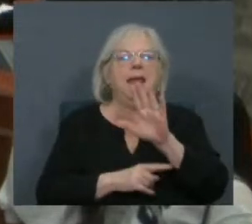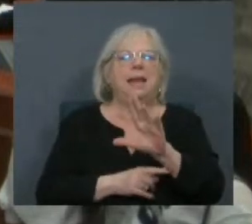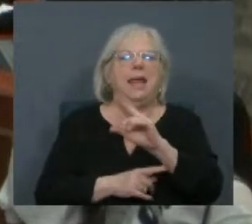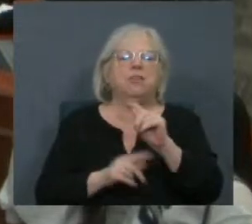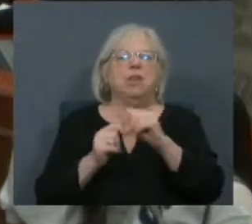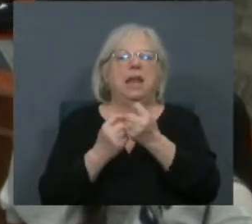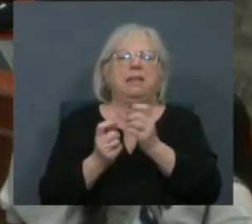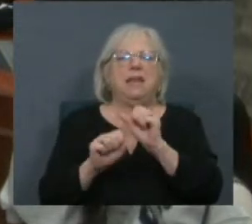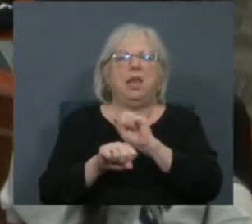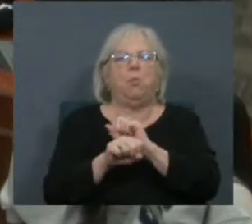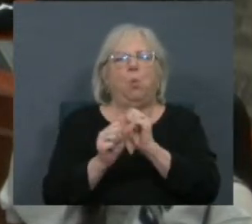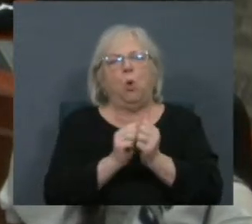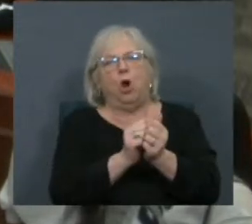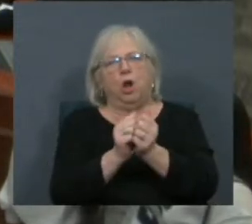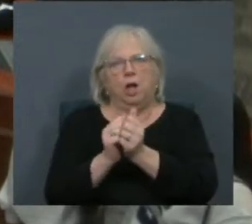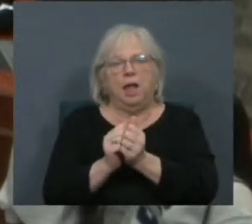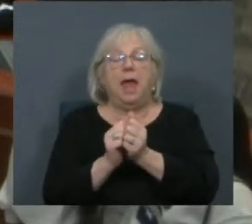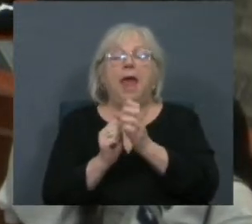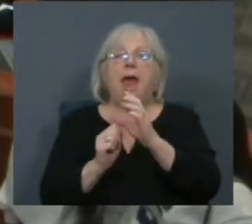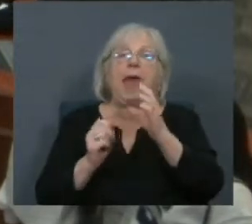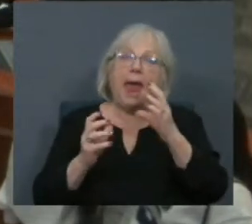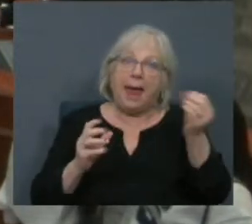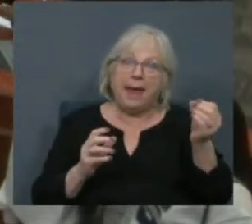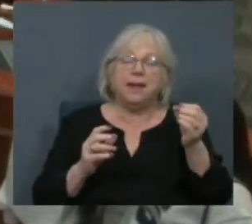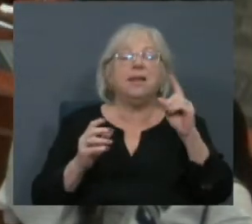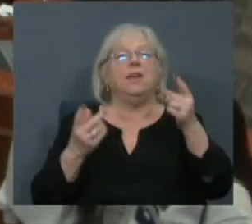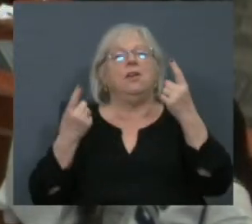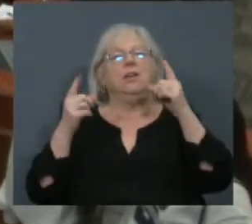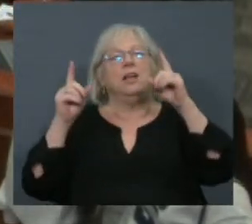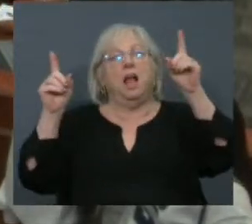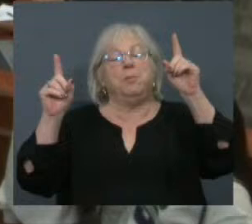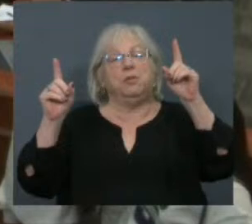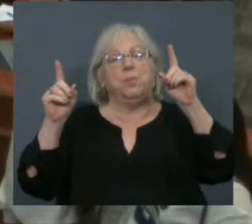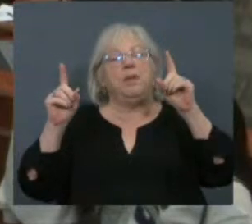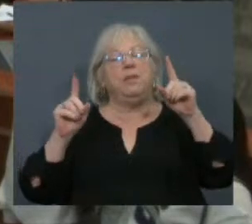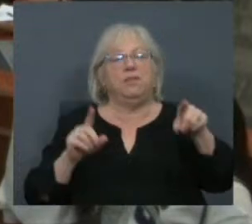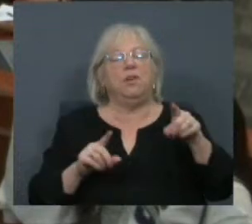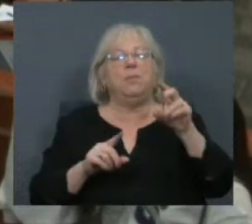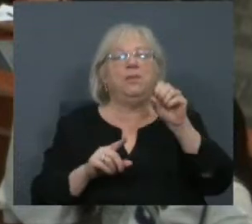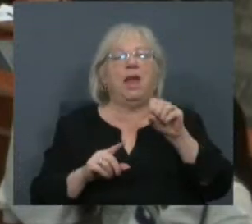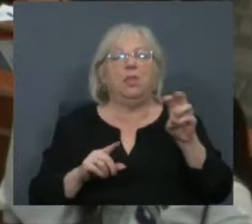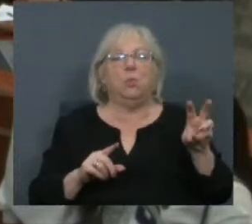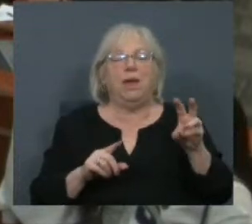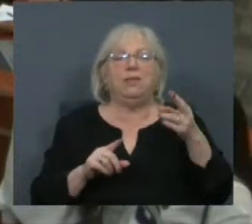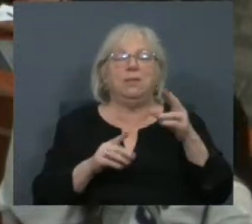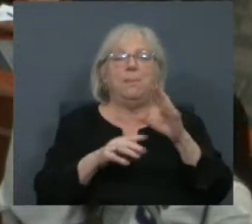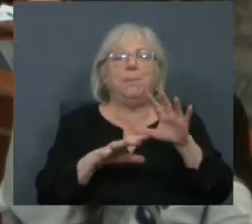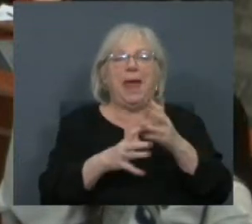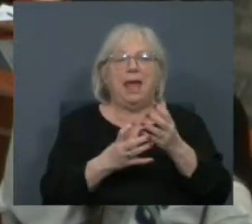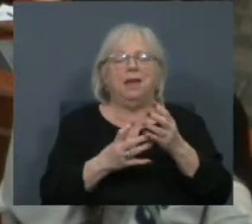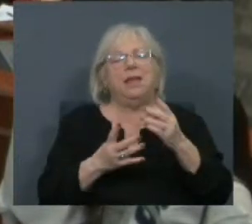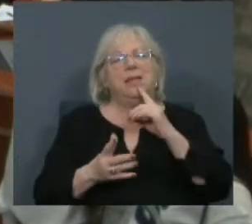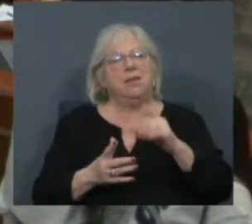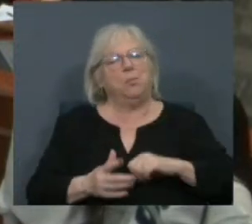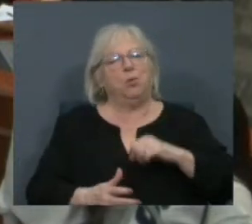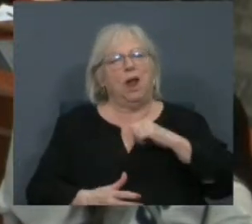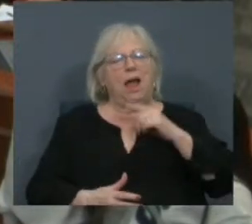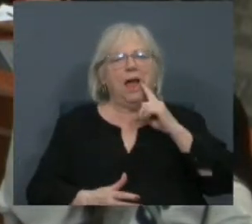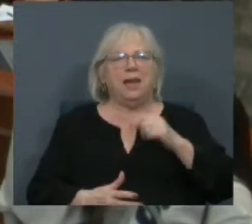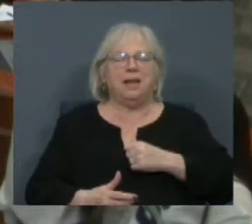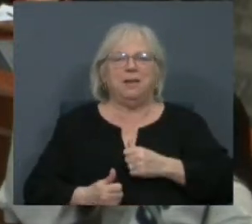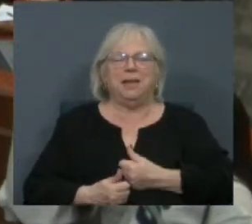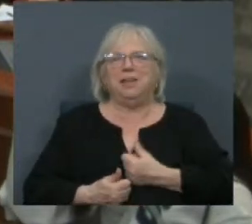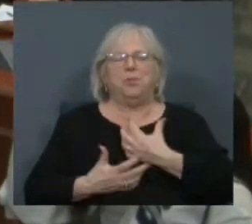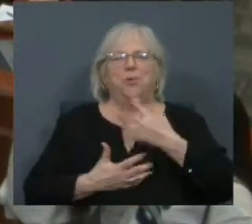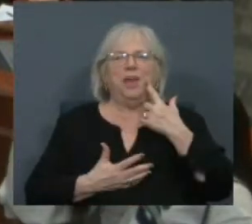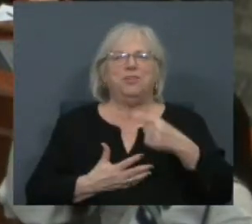teamwork. And whereas the outstanding accomplishments of the Supersonic Storm of Southwest serve as a source of pride and inspiration for the city of